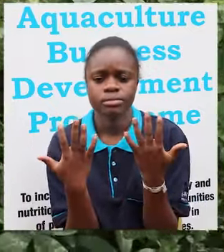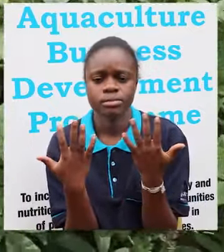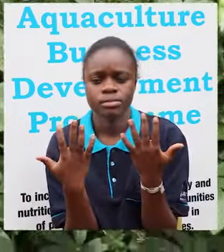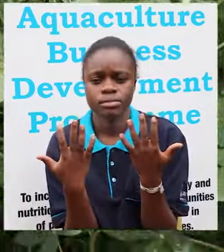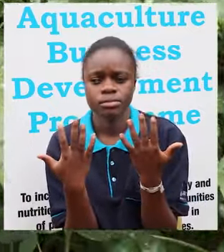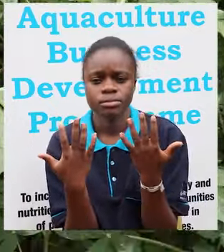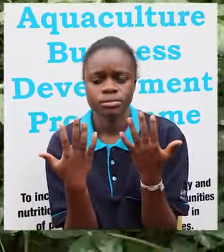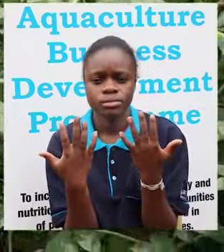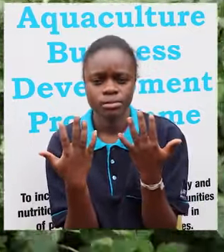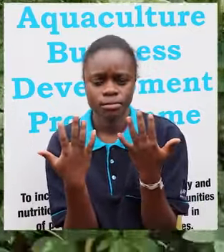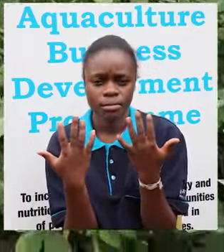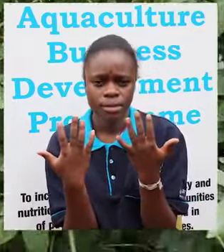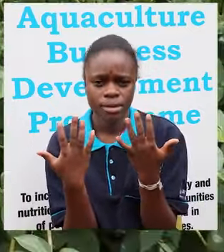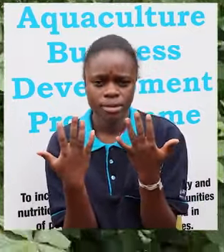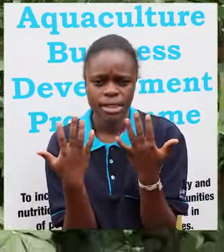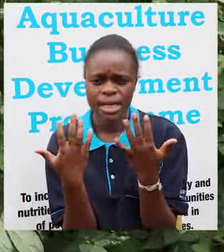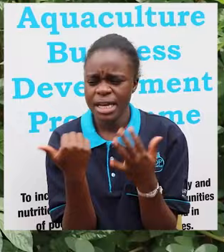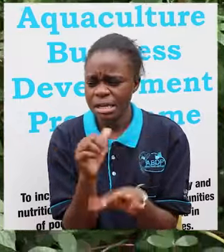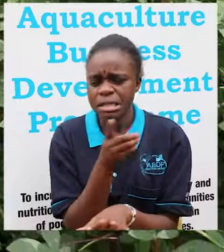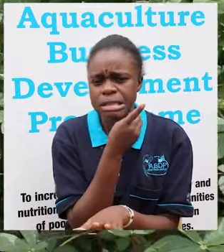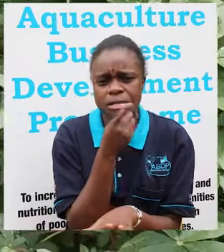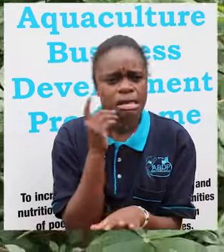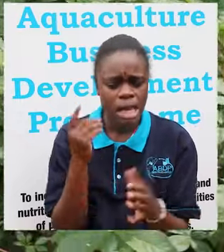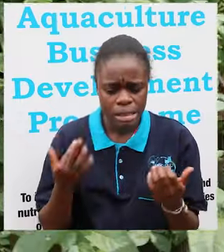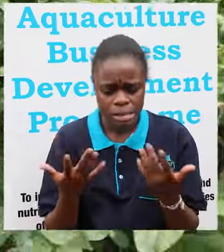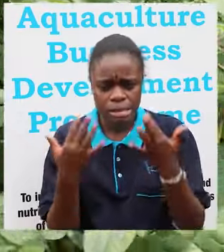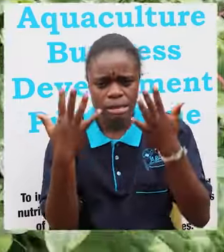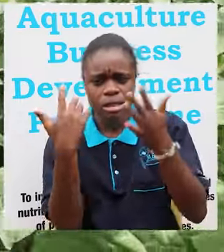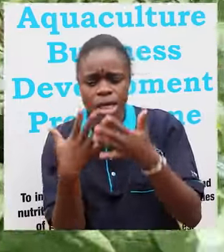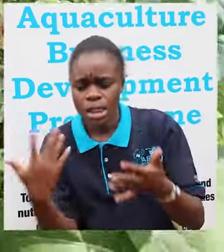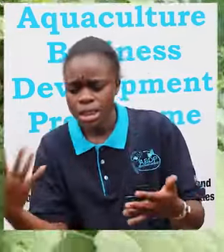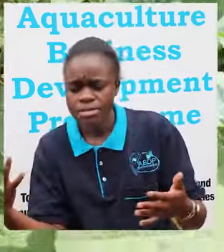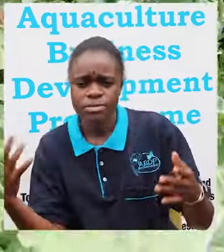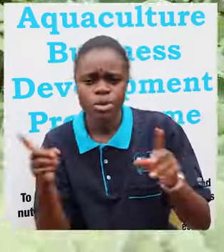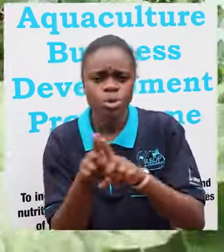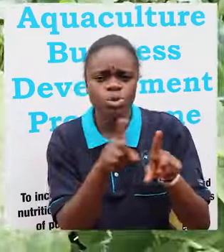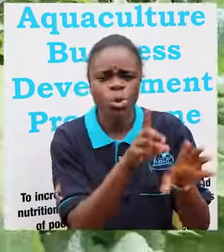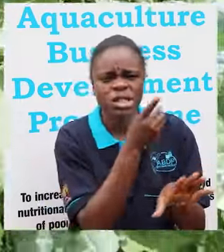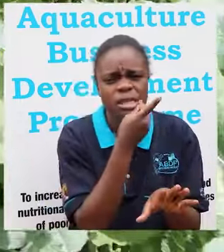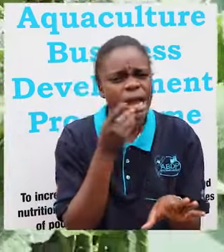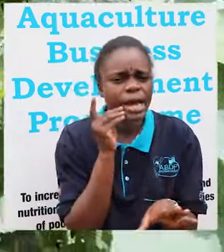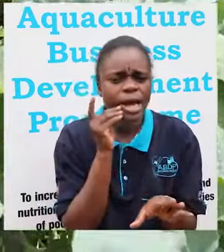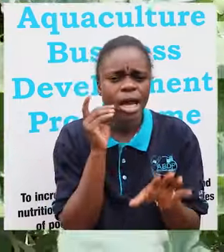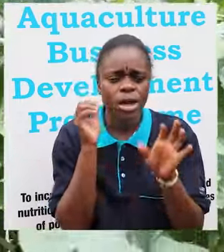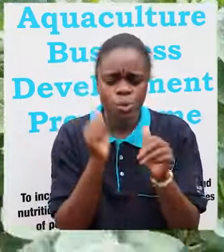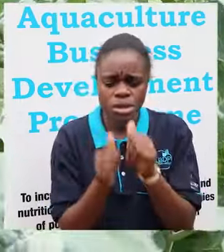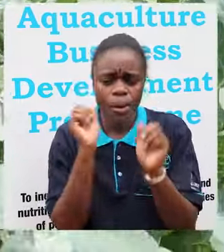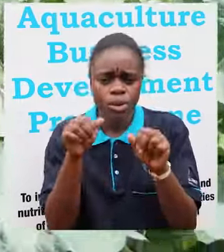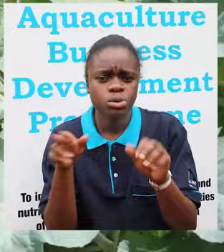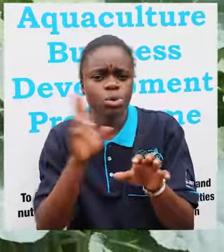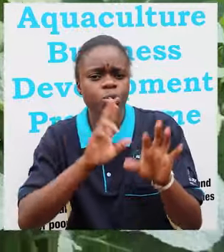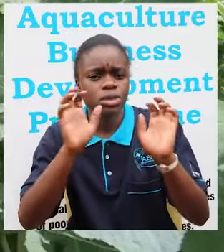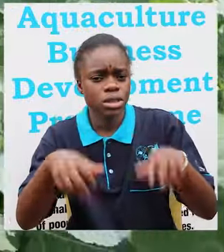That is an organic material that is dry, that is grass, leaves. If you have leaves that are dry and can be used in a garden, you put them